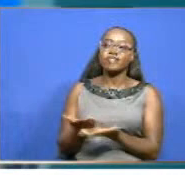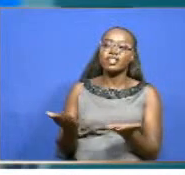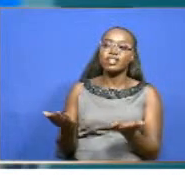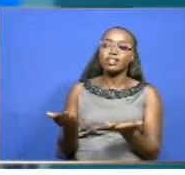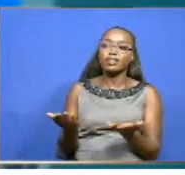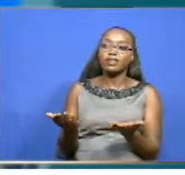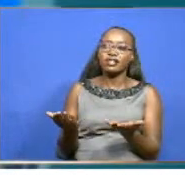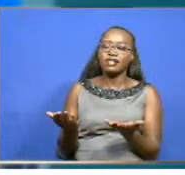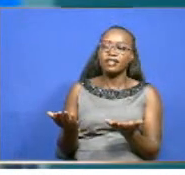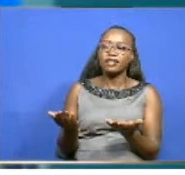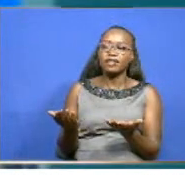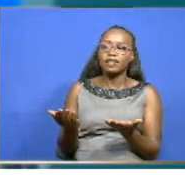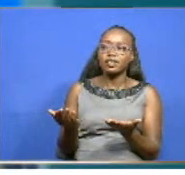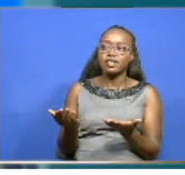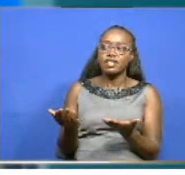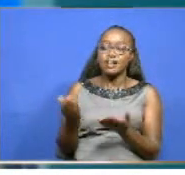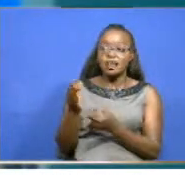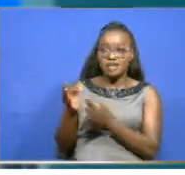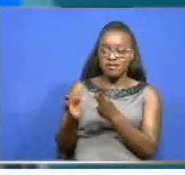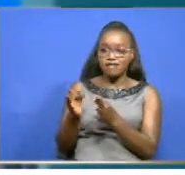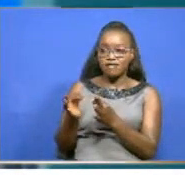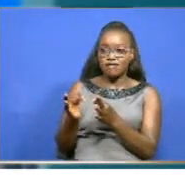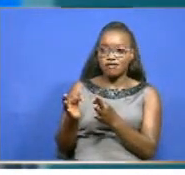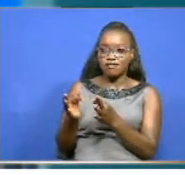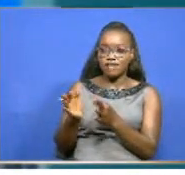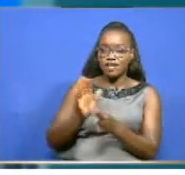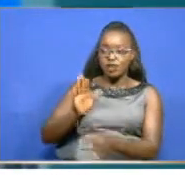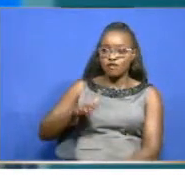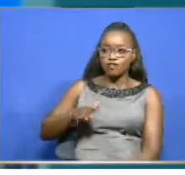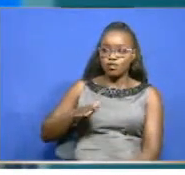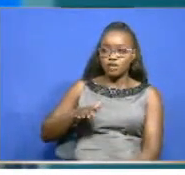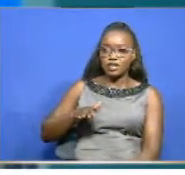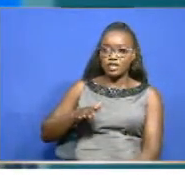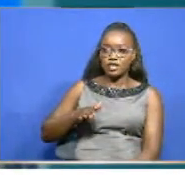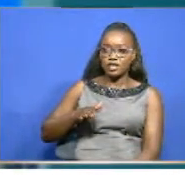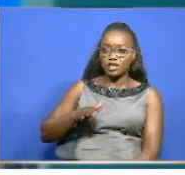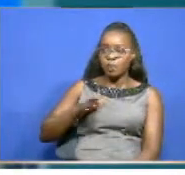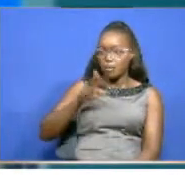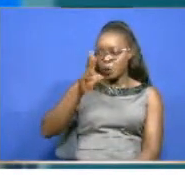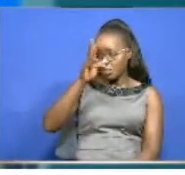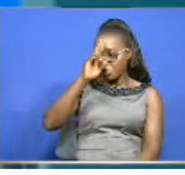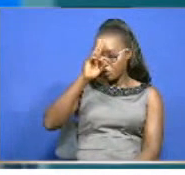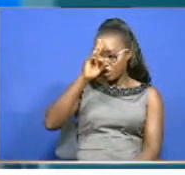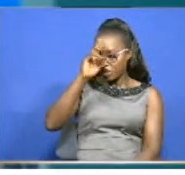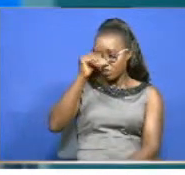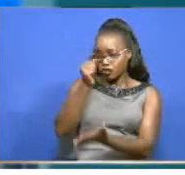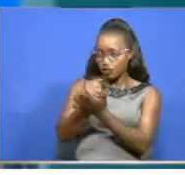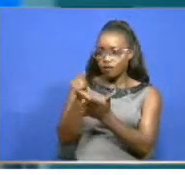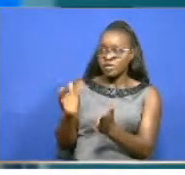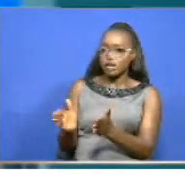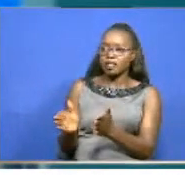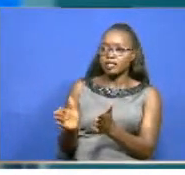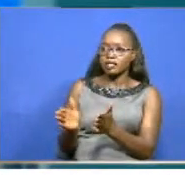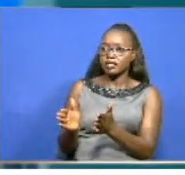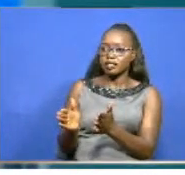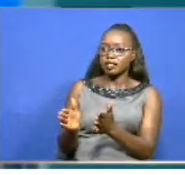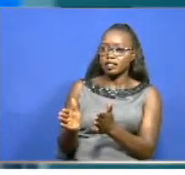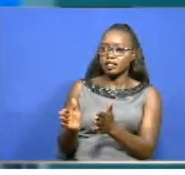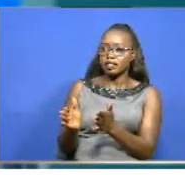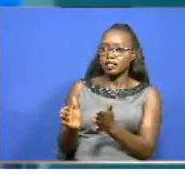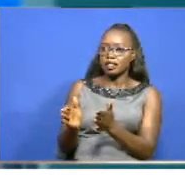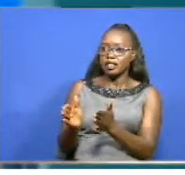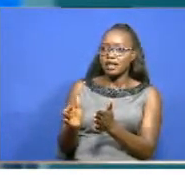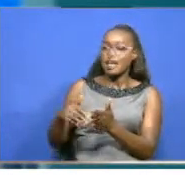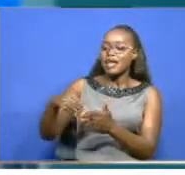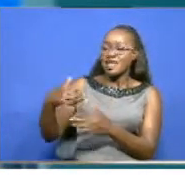And therefore, if we had female police community policing officers almost in